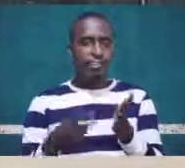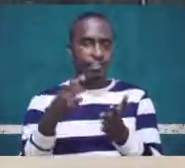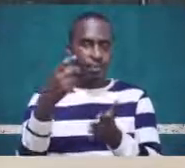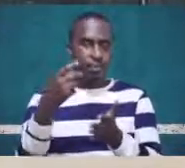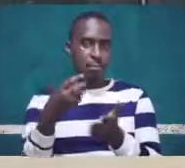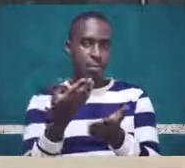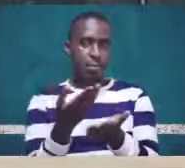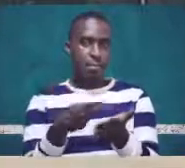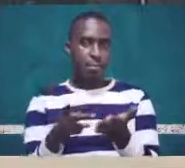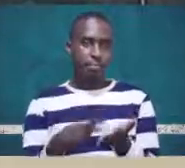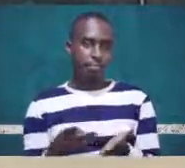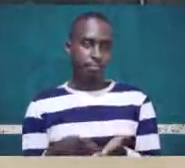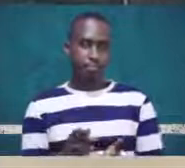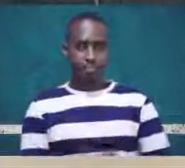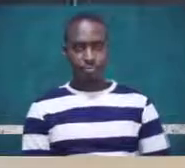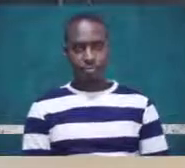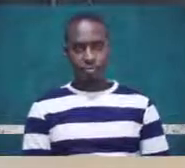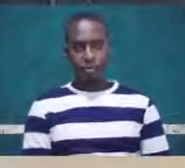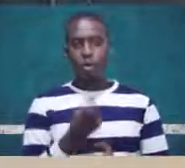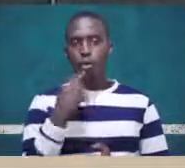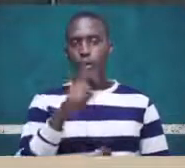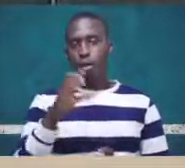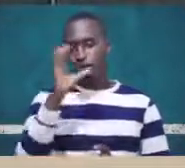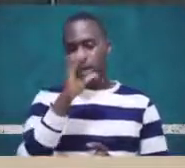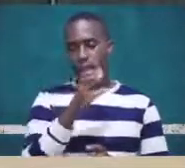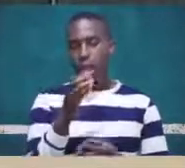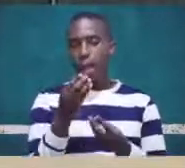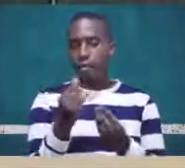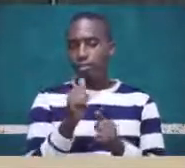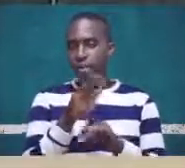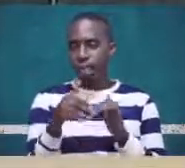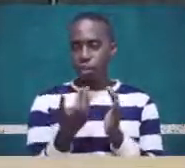the total amount. You calculate the total amount